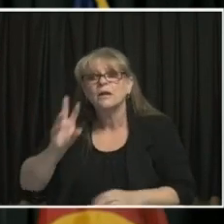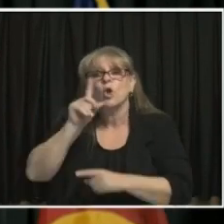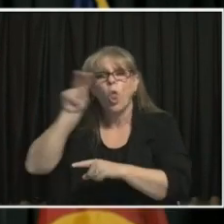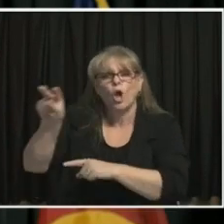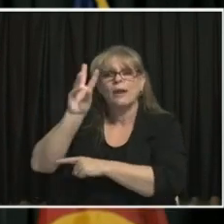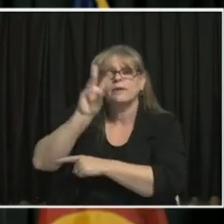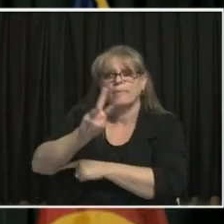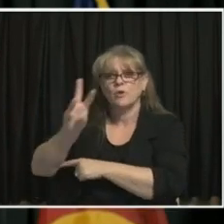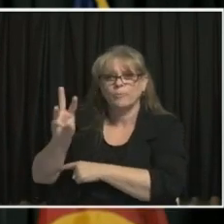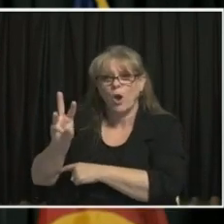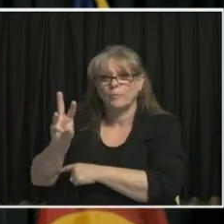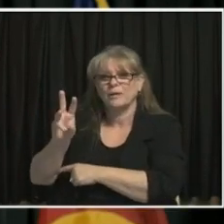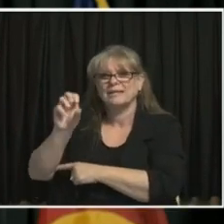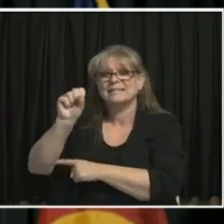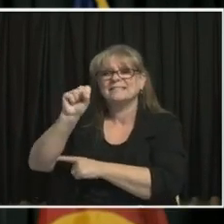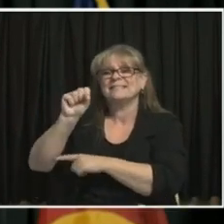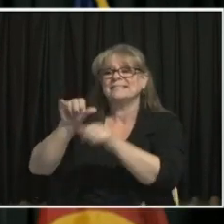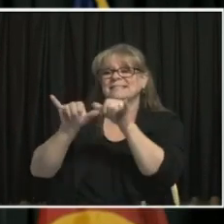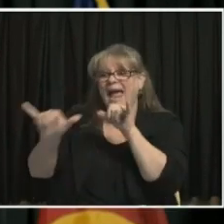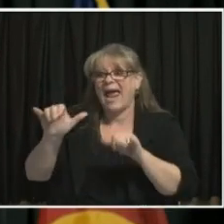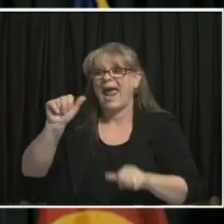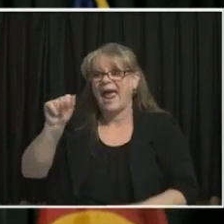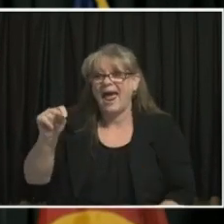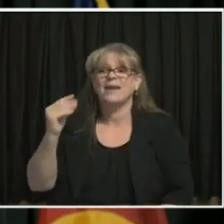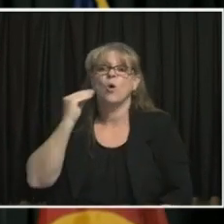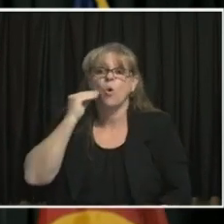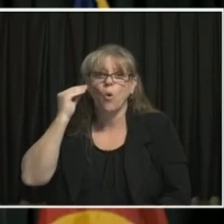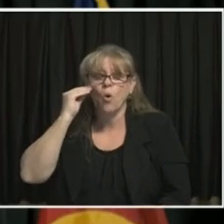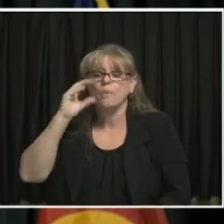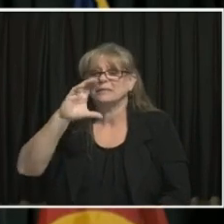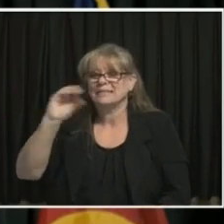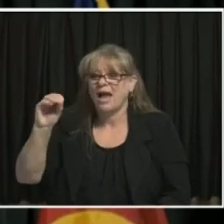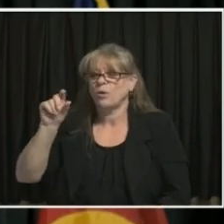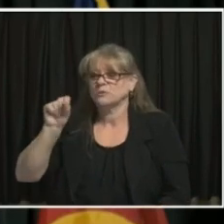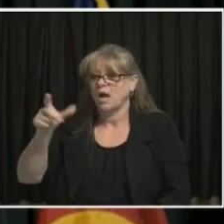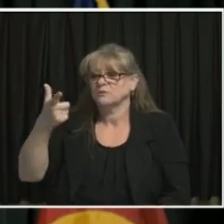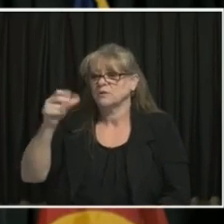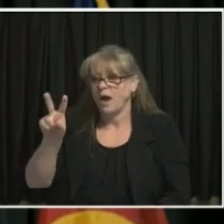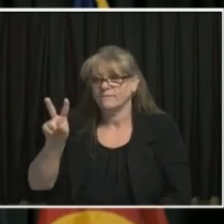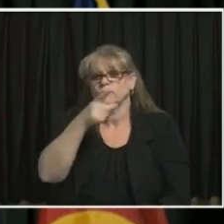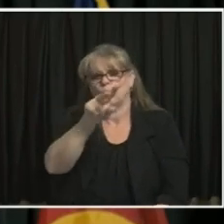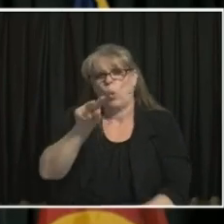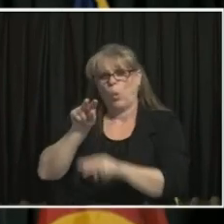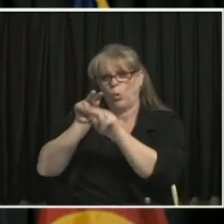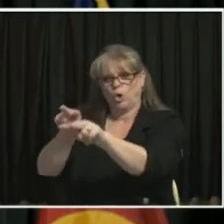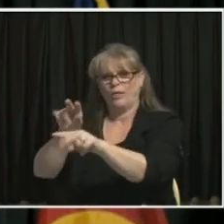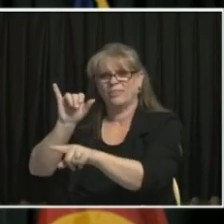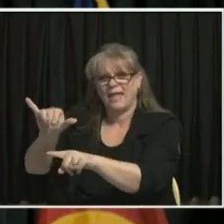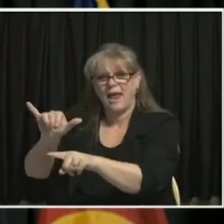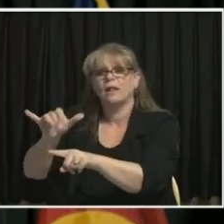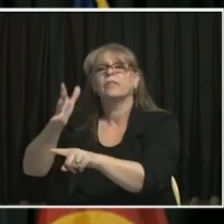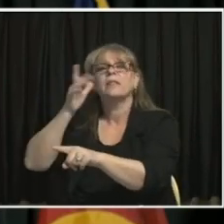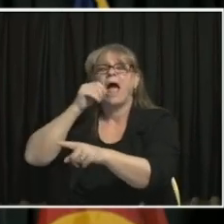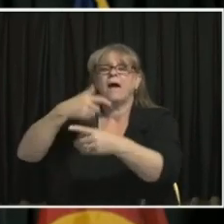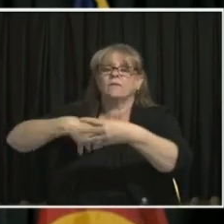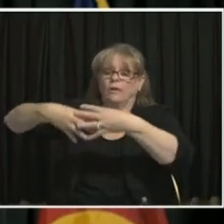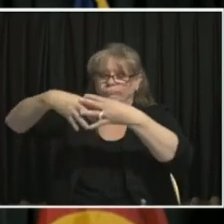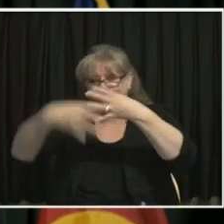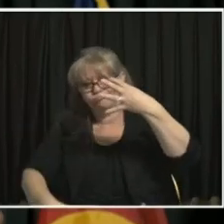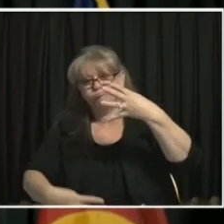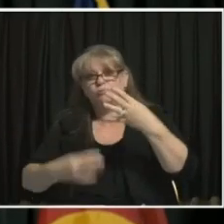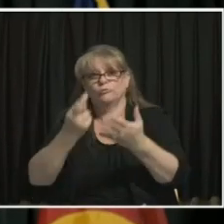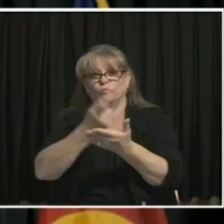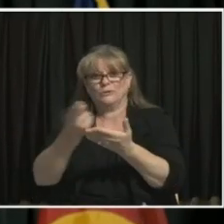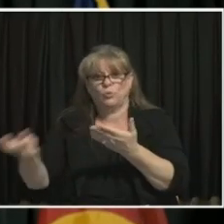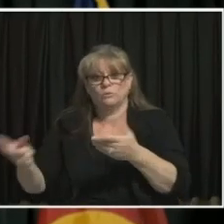stayathomeco.colorado.gov. Stayathomeco.colorado.gov. You might have seen that, like many Coloradans, I